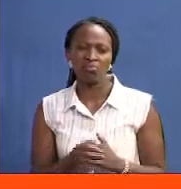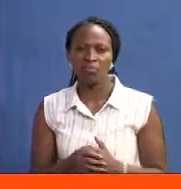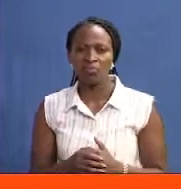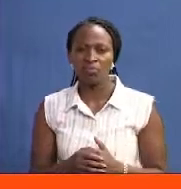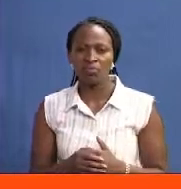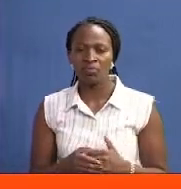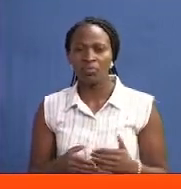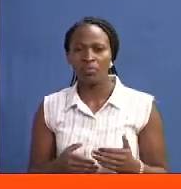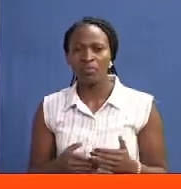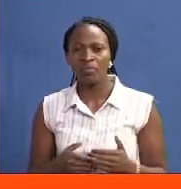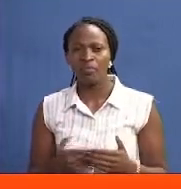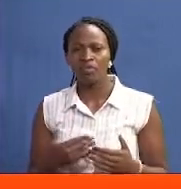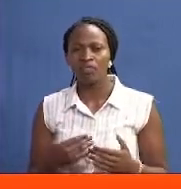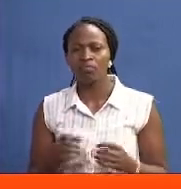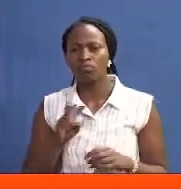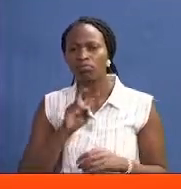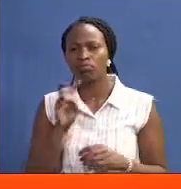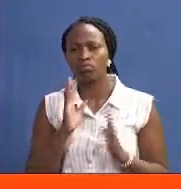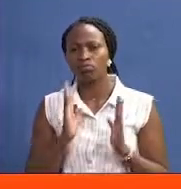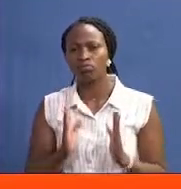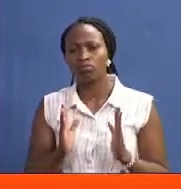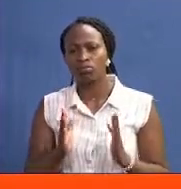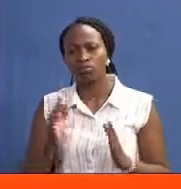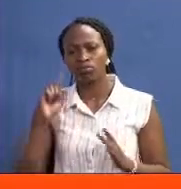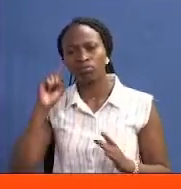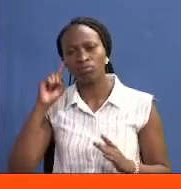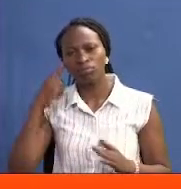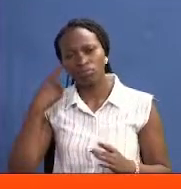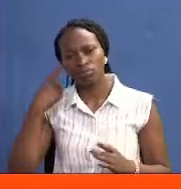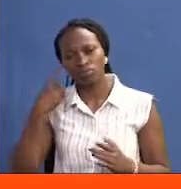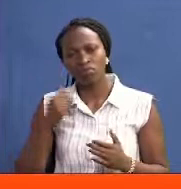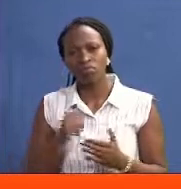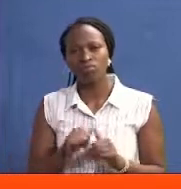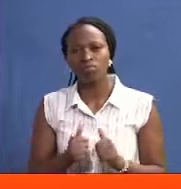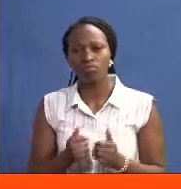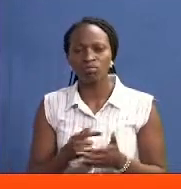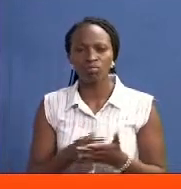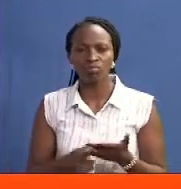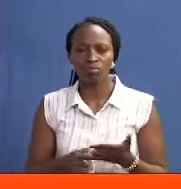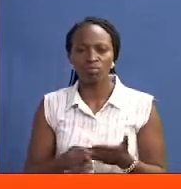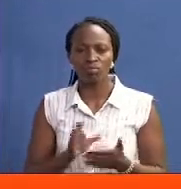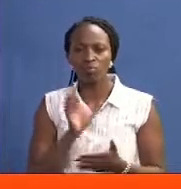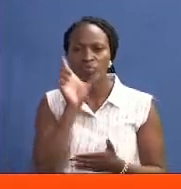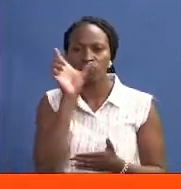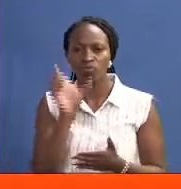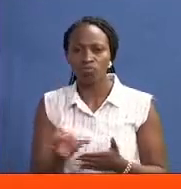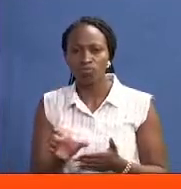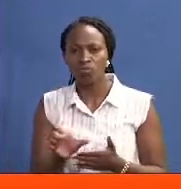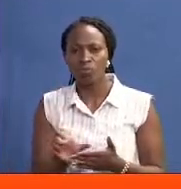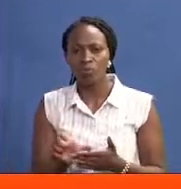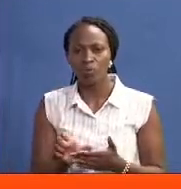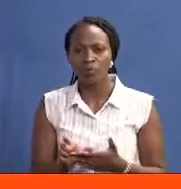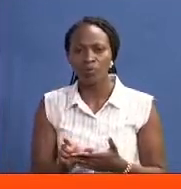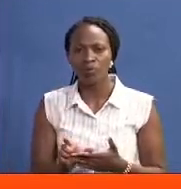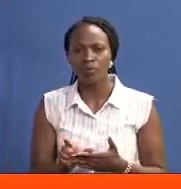audience, post what we think should be posted on our walls, on our pages, on our accounts. And it is